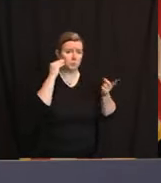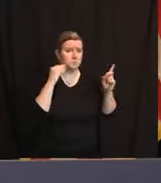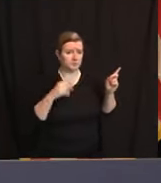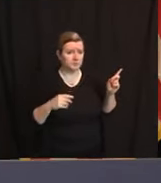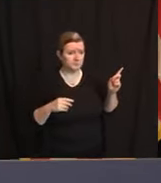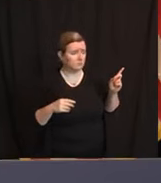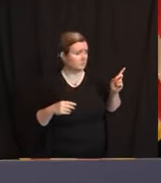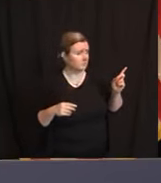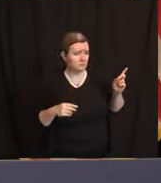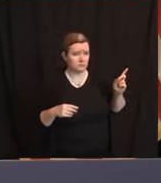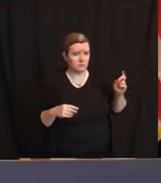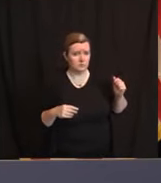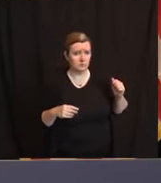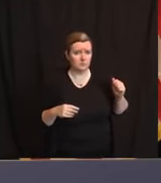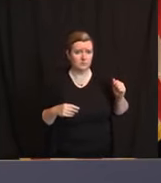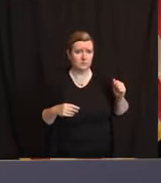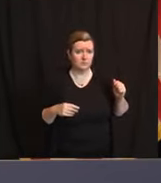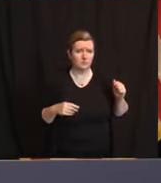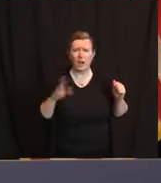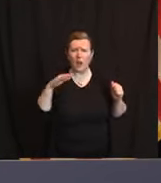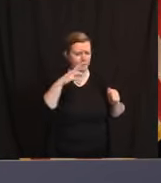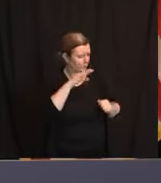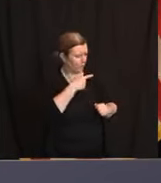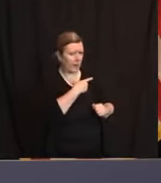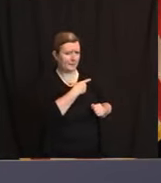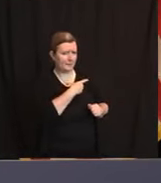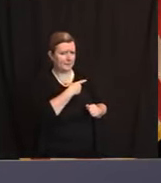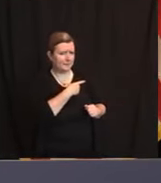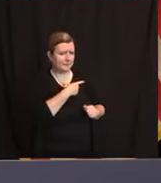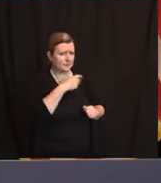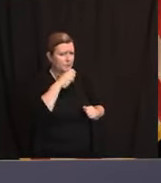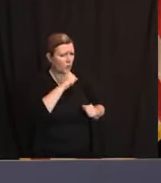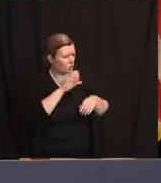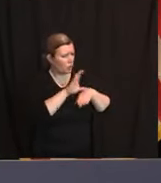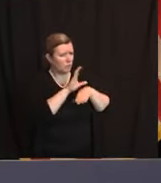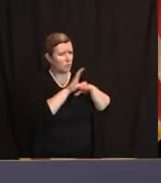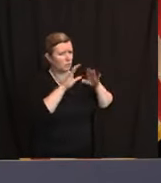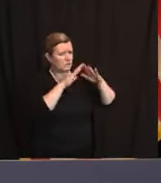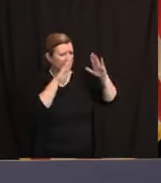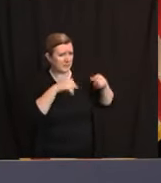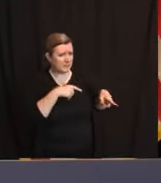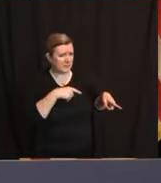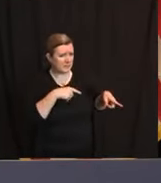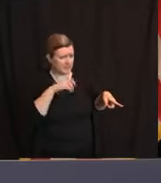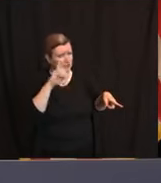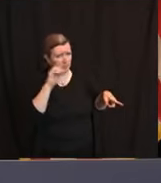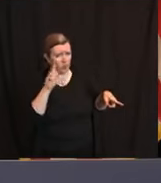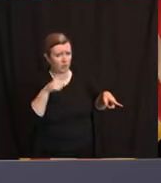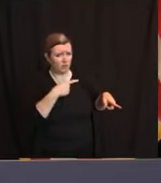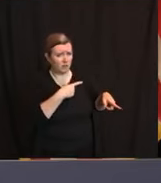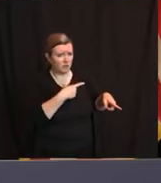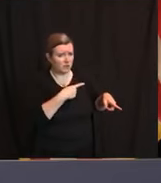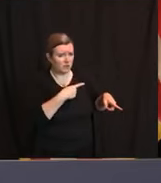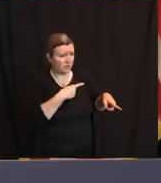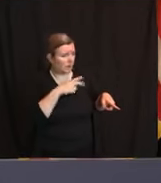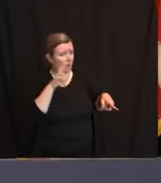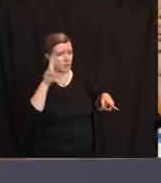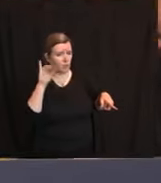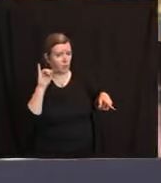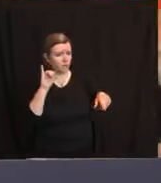this. Hey, you've got 19-year-old systems and all the anxiety that goes with that. Any comments you've got to